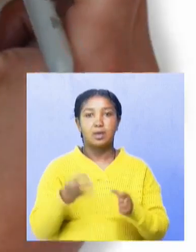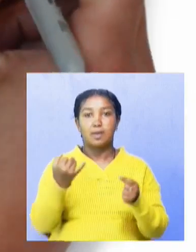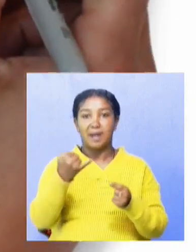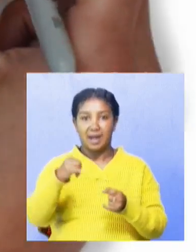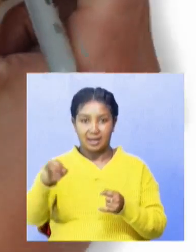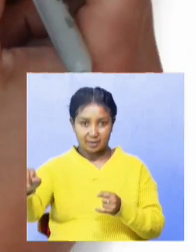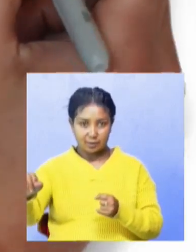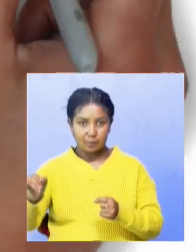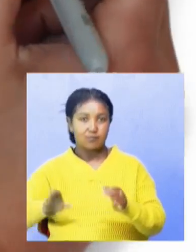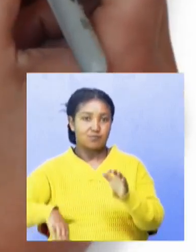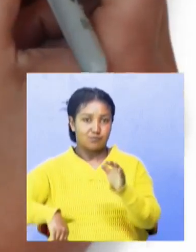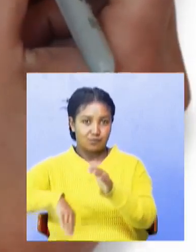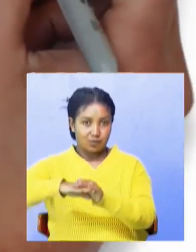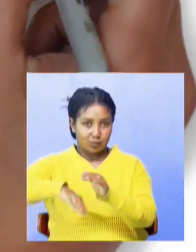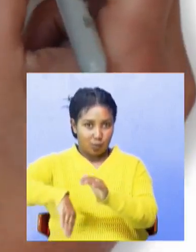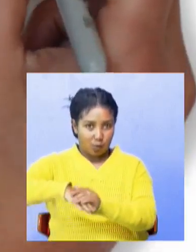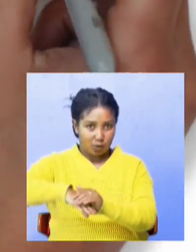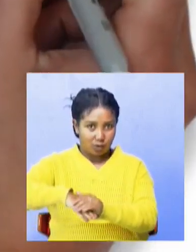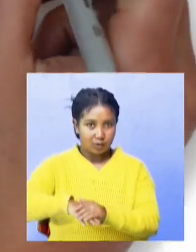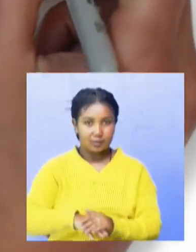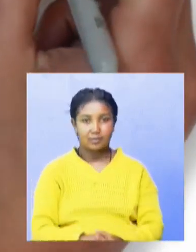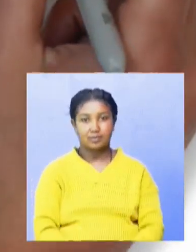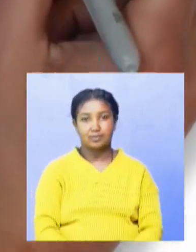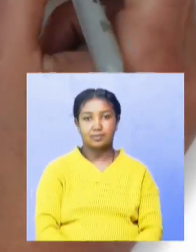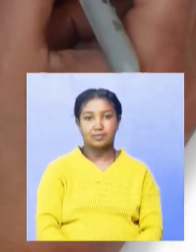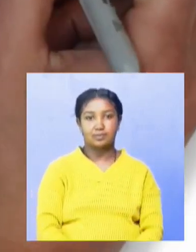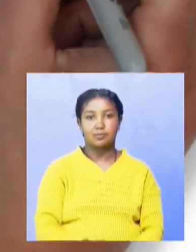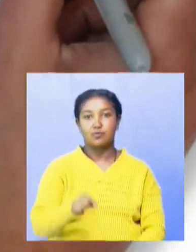playing football.